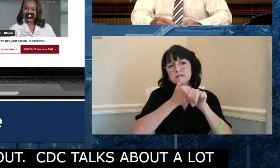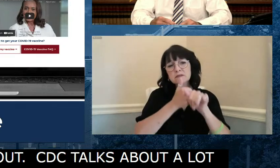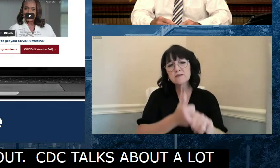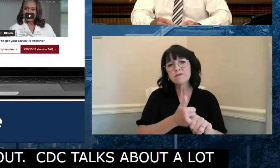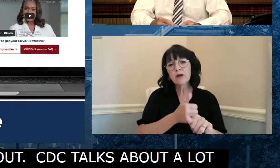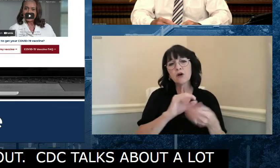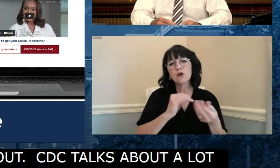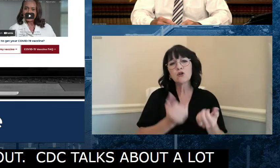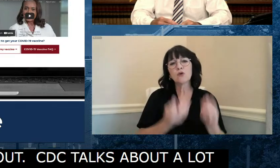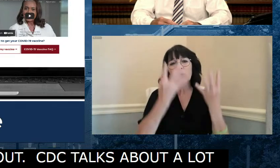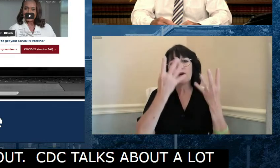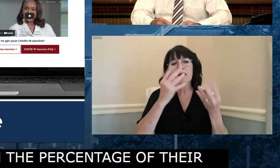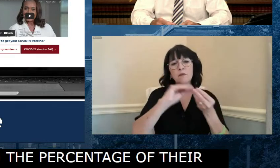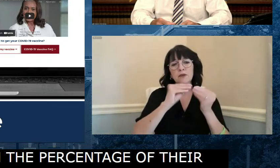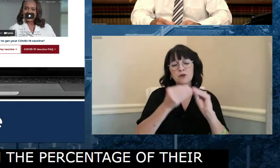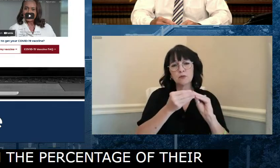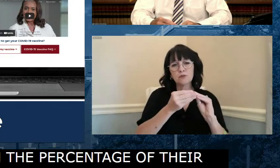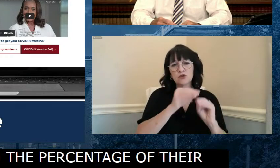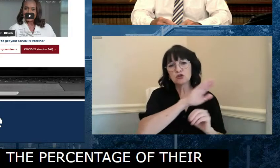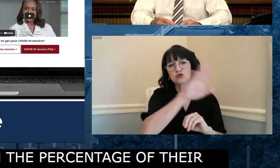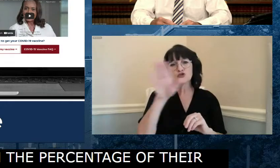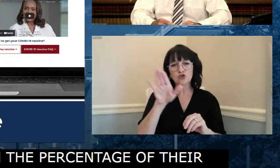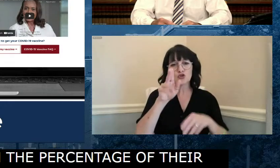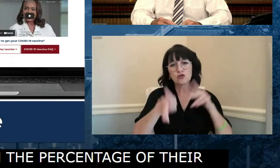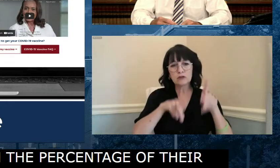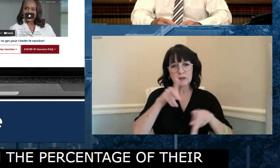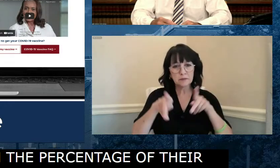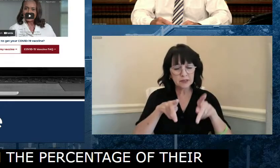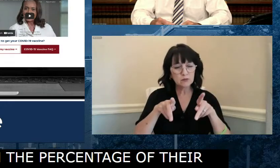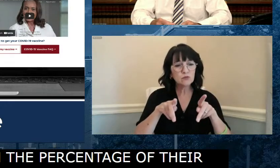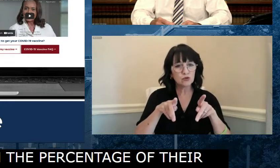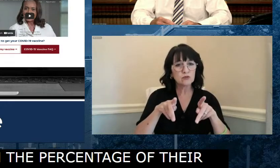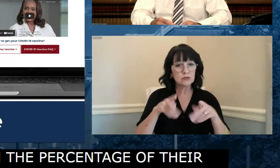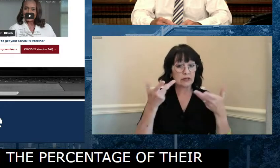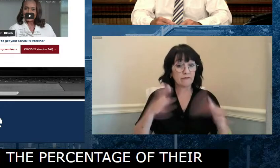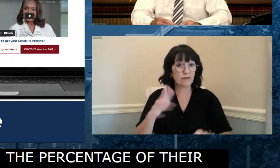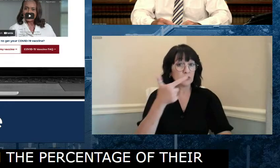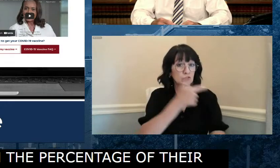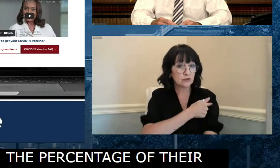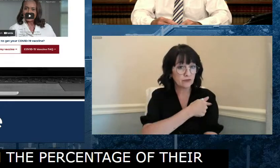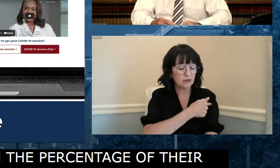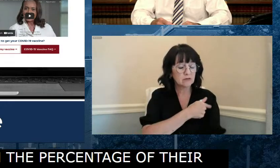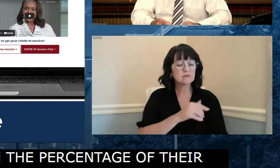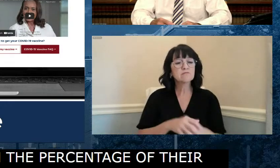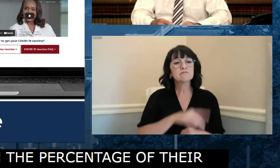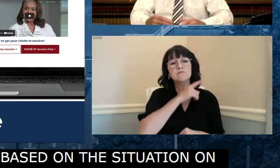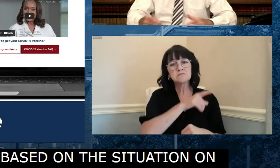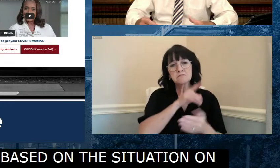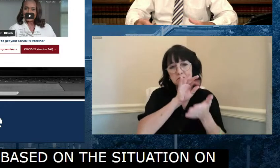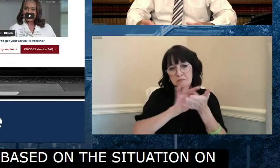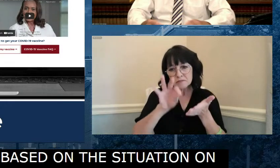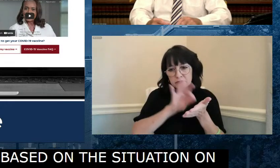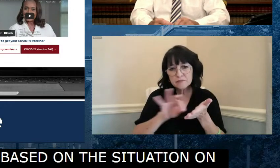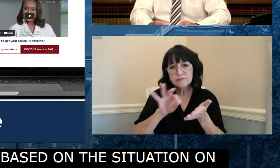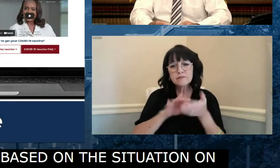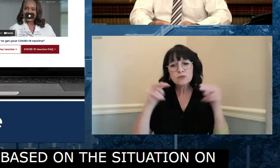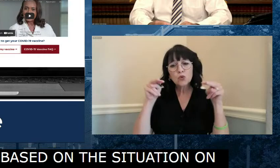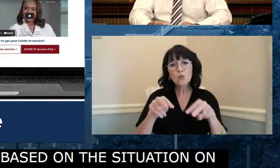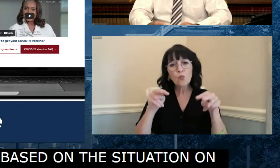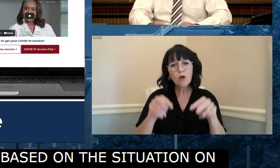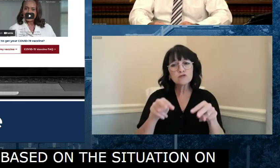vaccinated, based on the situation on the ground in terms of the presence of the virus and the spread of the virus. So keeping our numbers